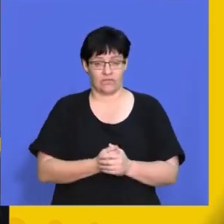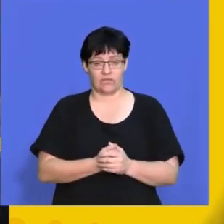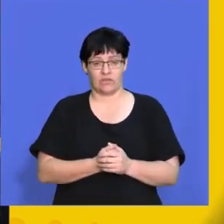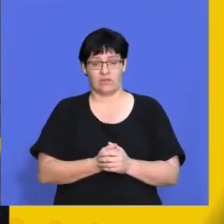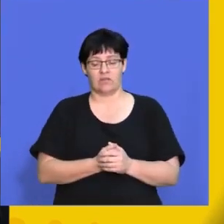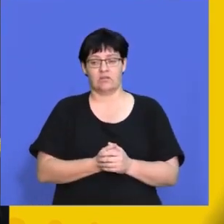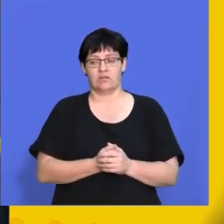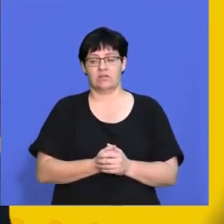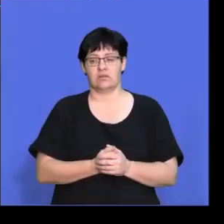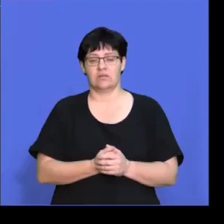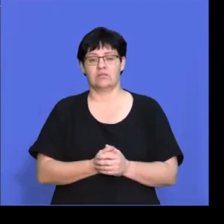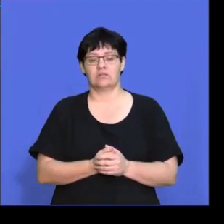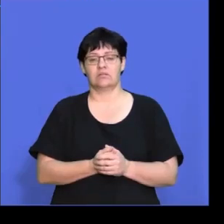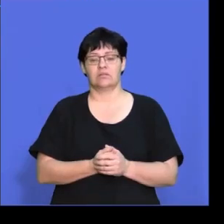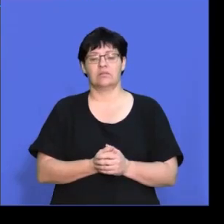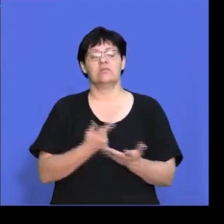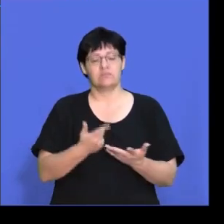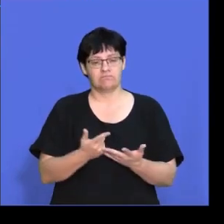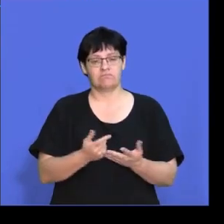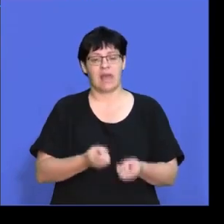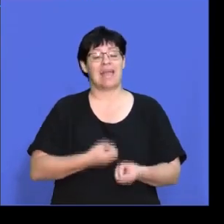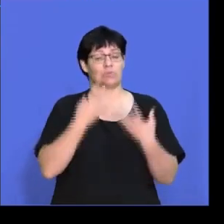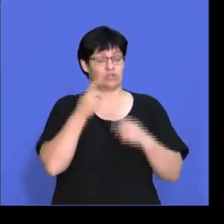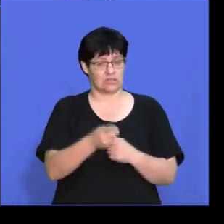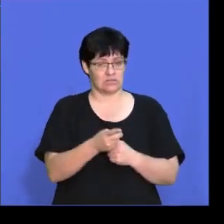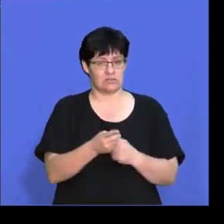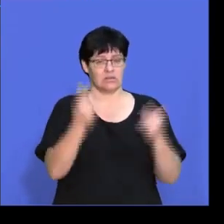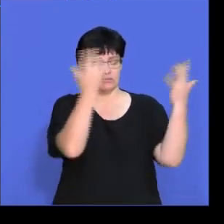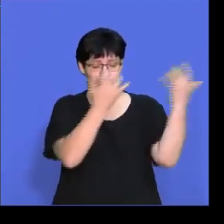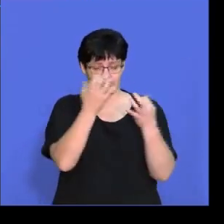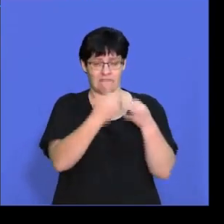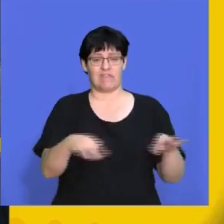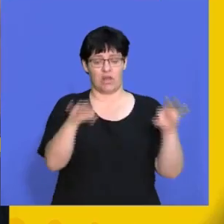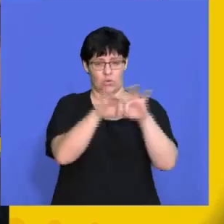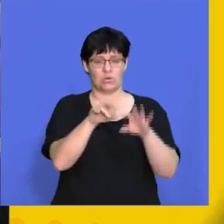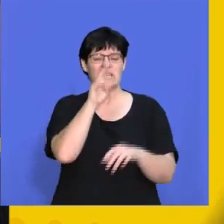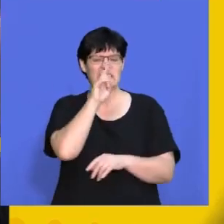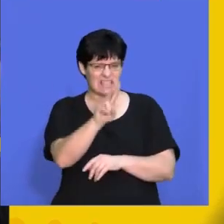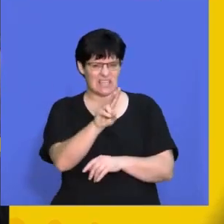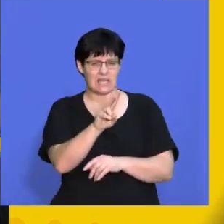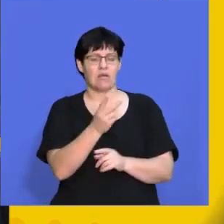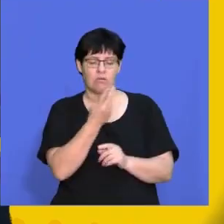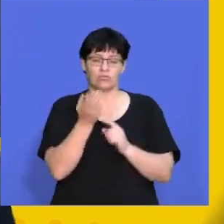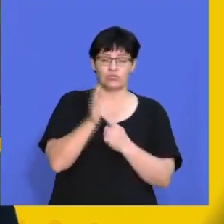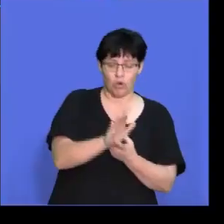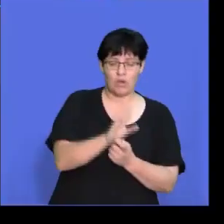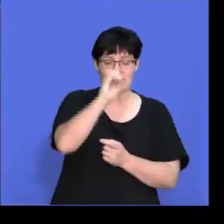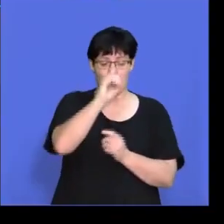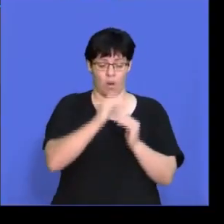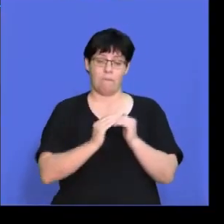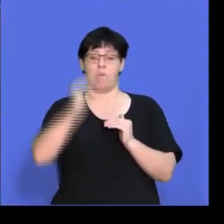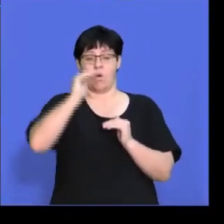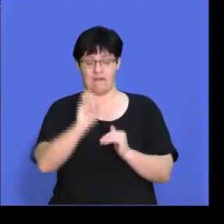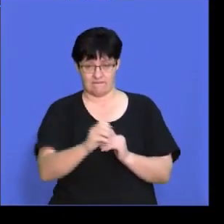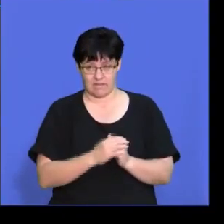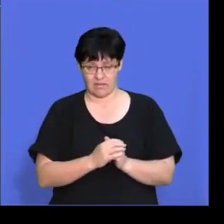0. So let's take this expression, calculate its value, and see if we can show that it's greater than 0.